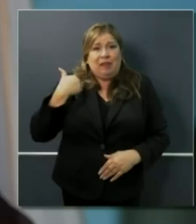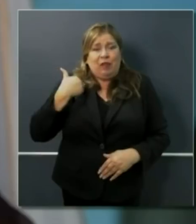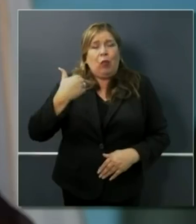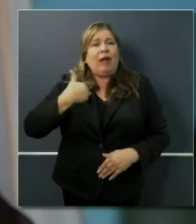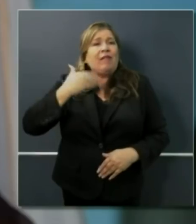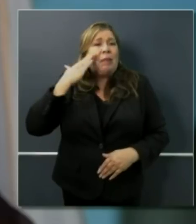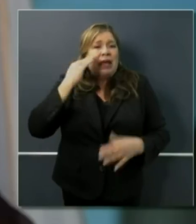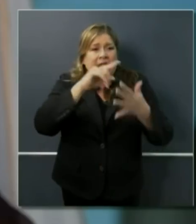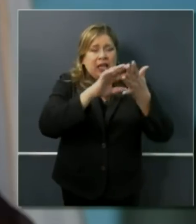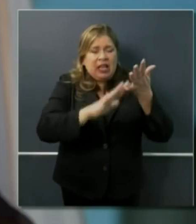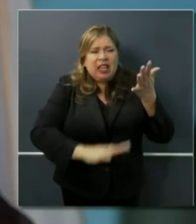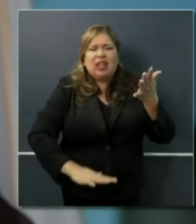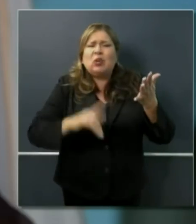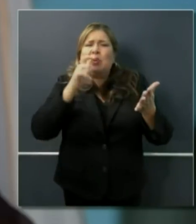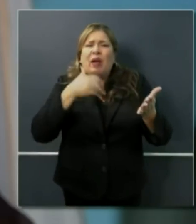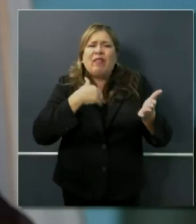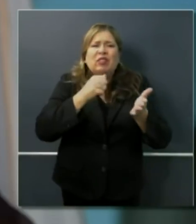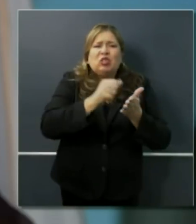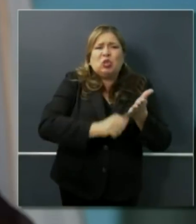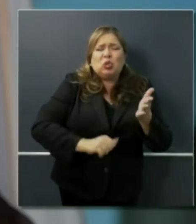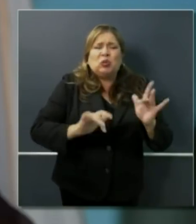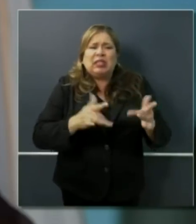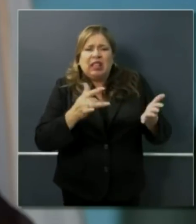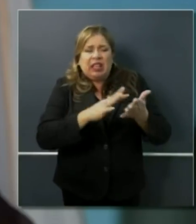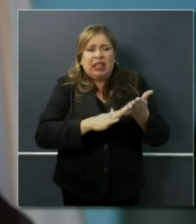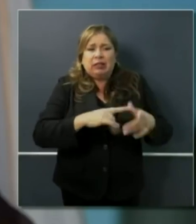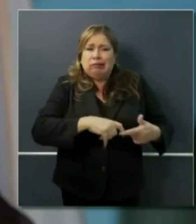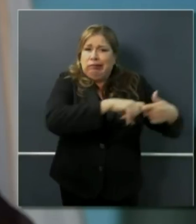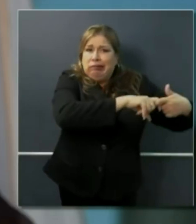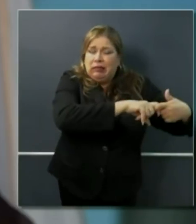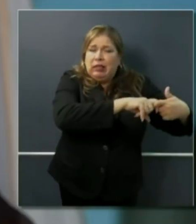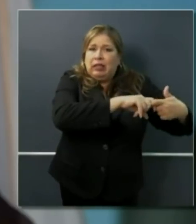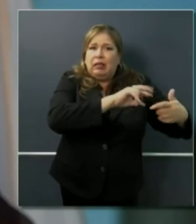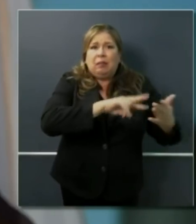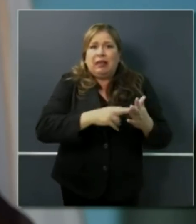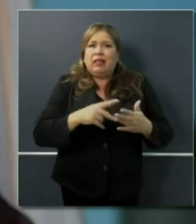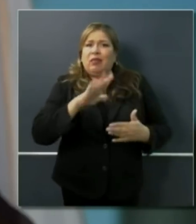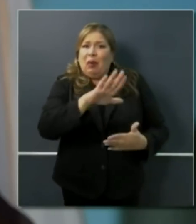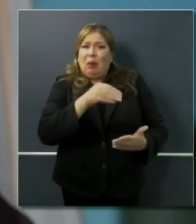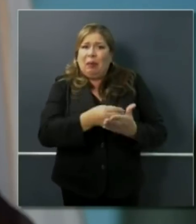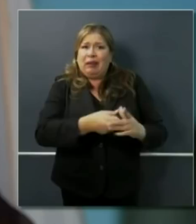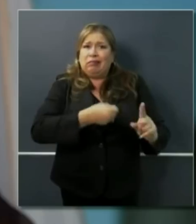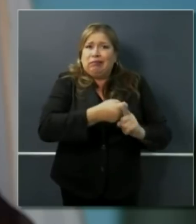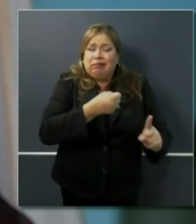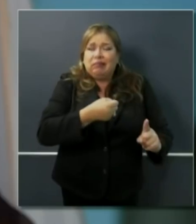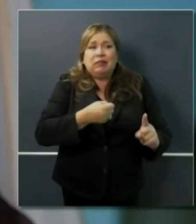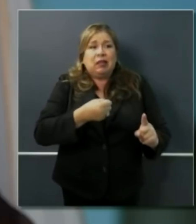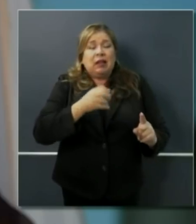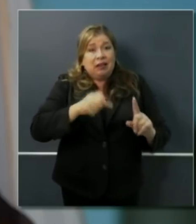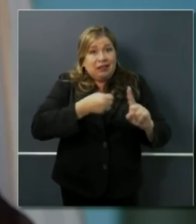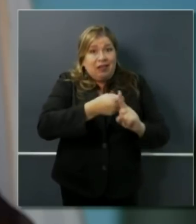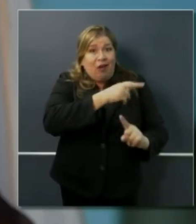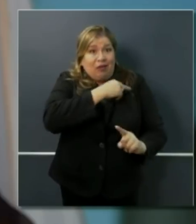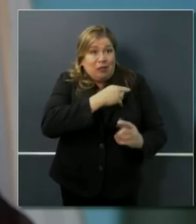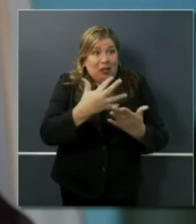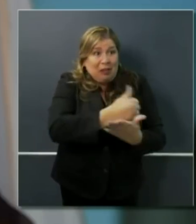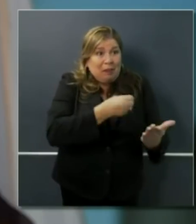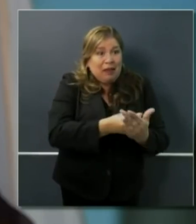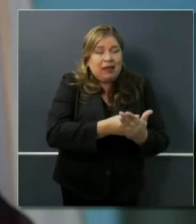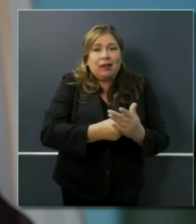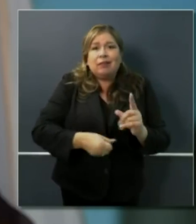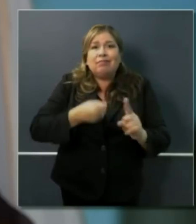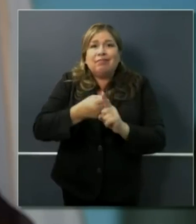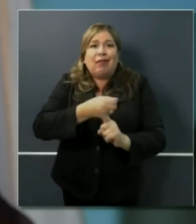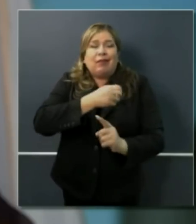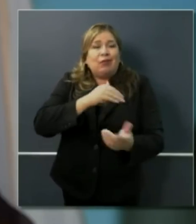on our healthcare delivery system, not just the hospitals, but primary care physicians, surgical operations, community clinics,